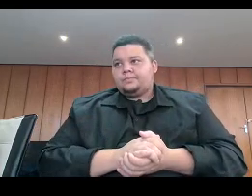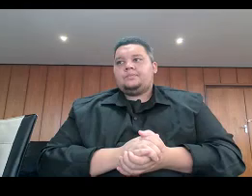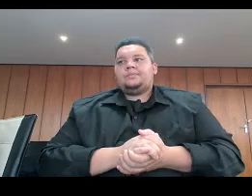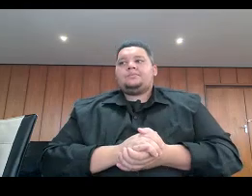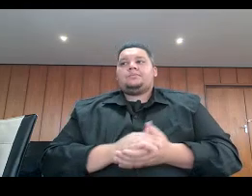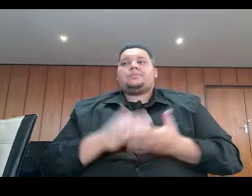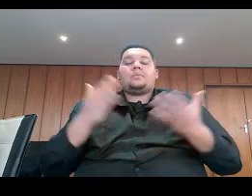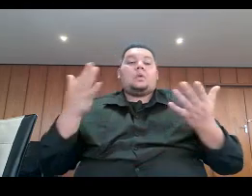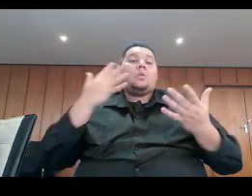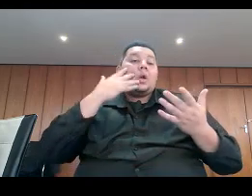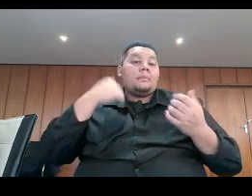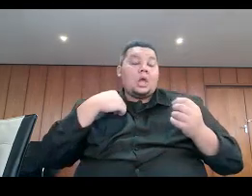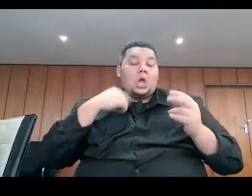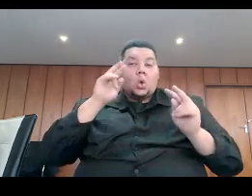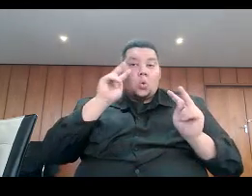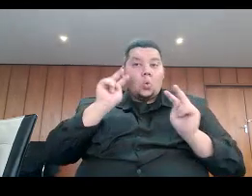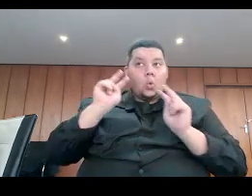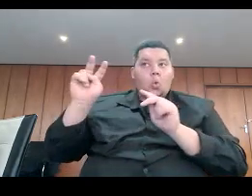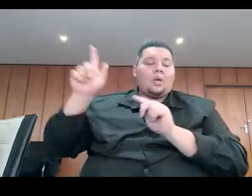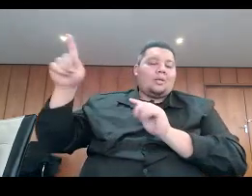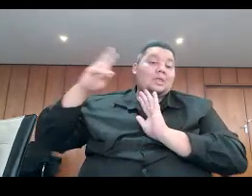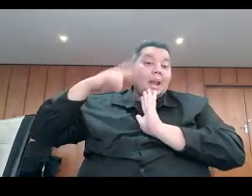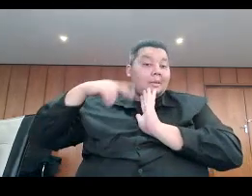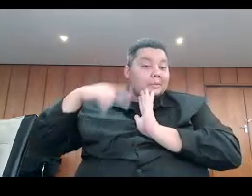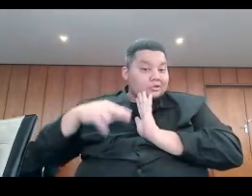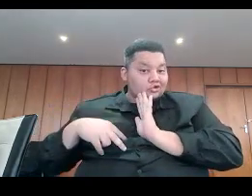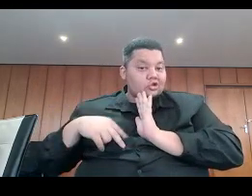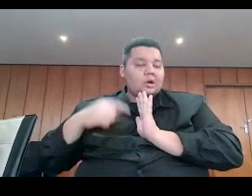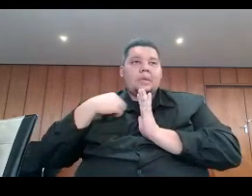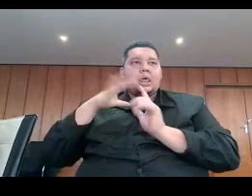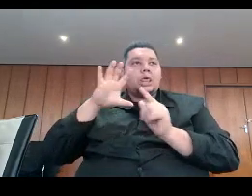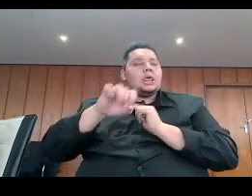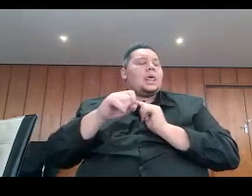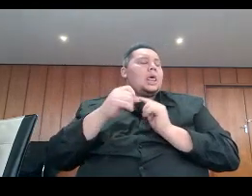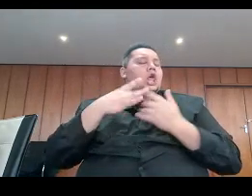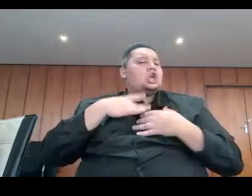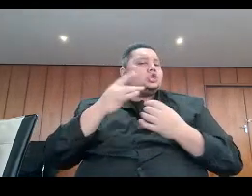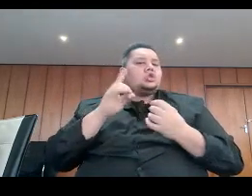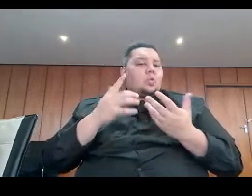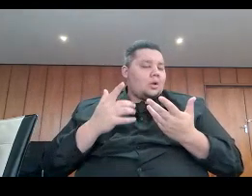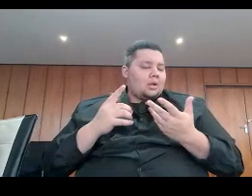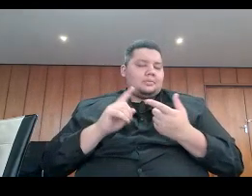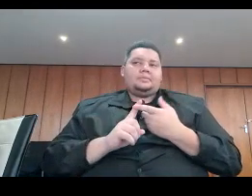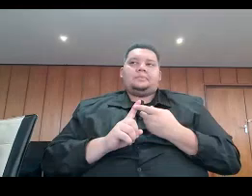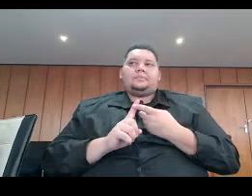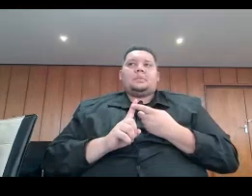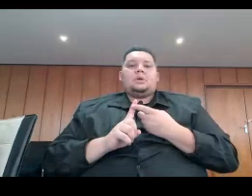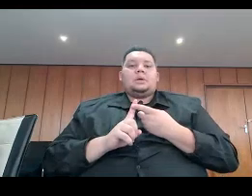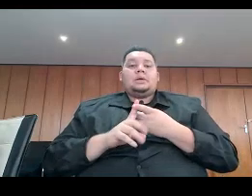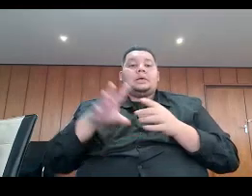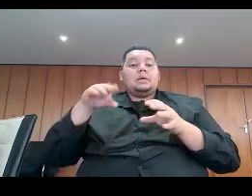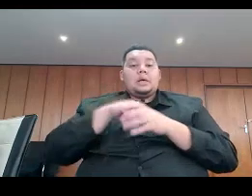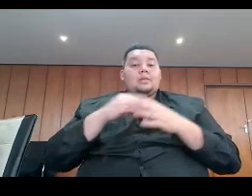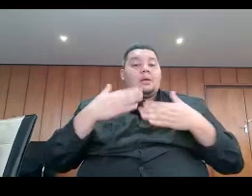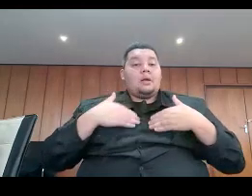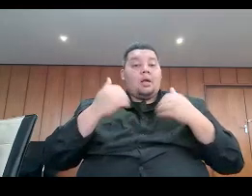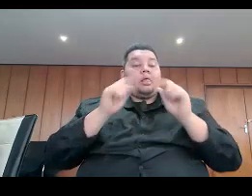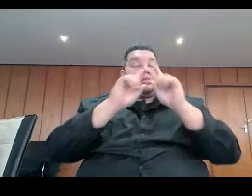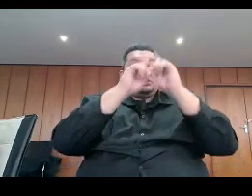so when I looked at the literature, I think what I found really interesting was that the disruption within the health